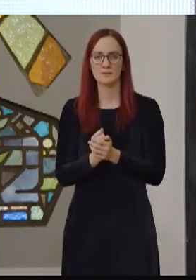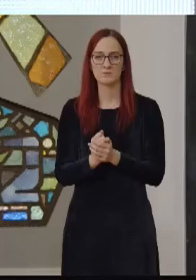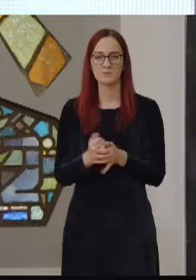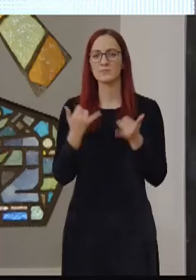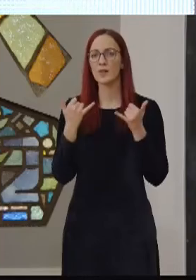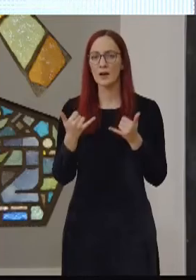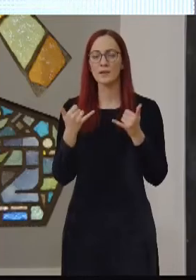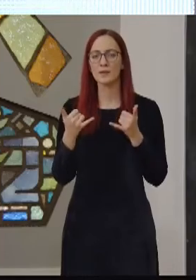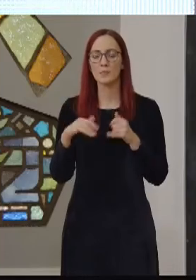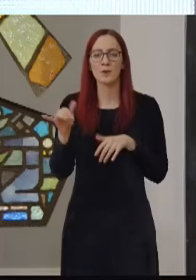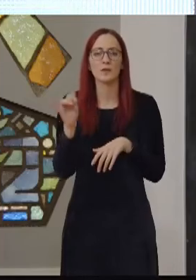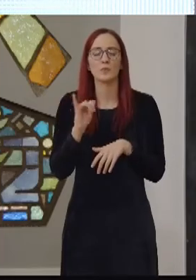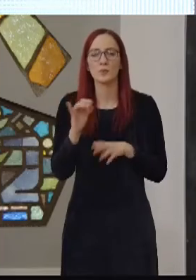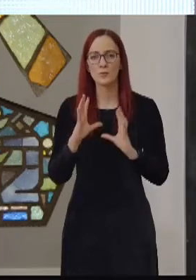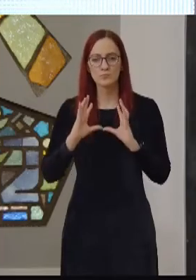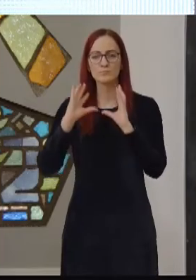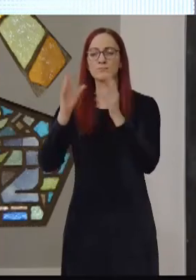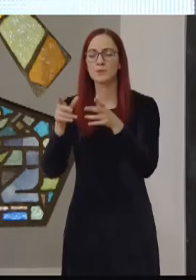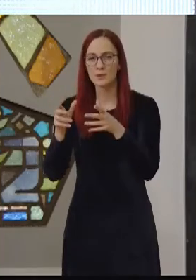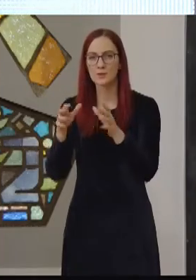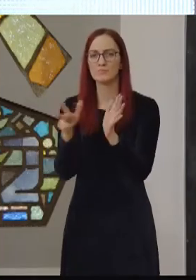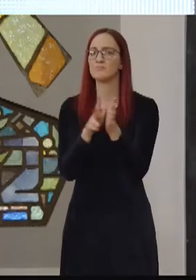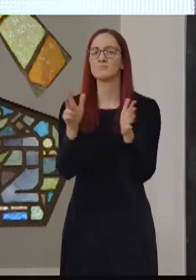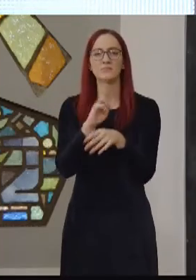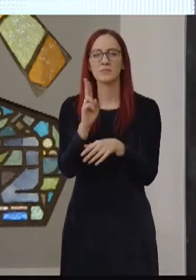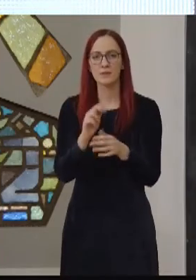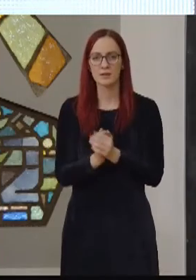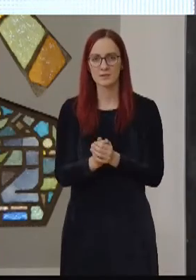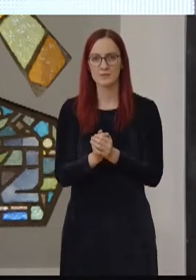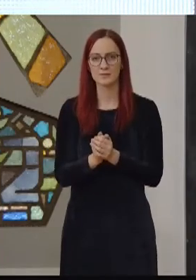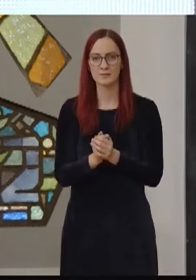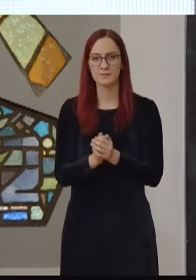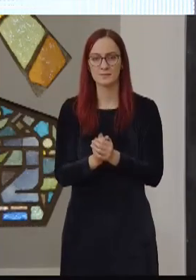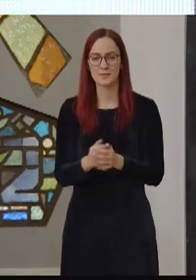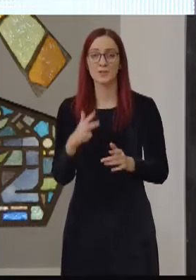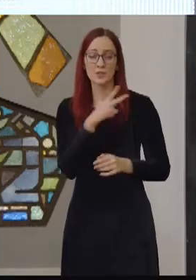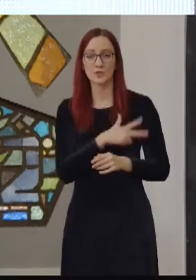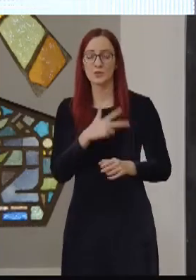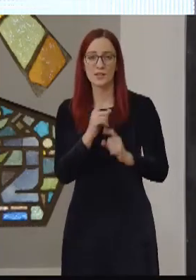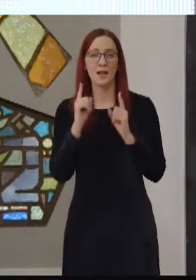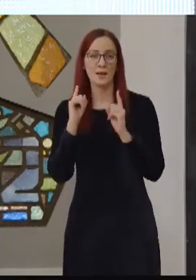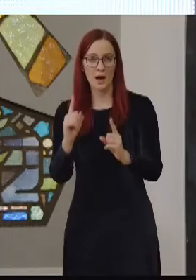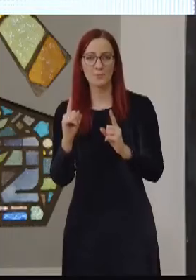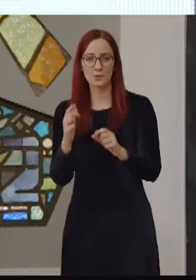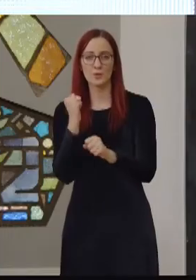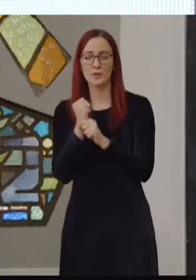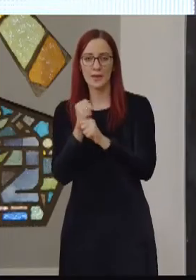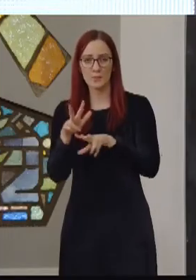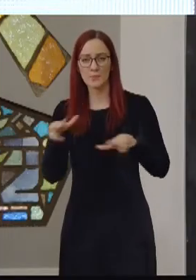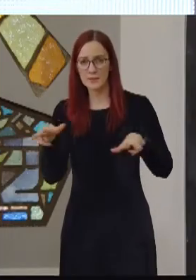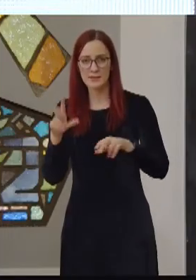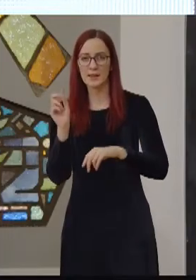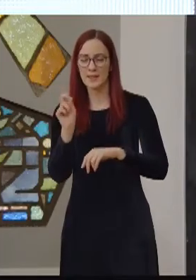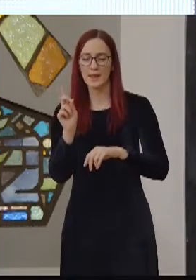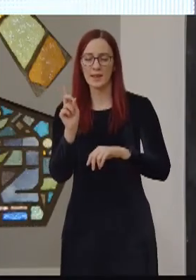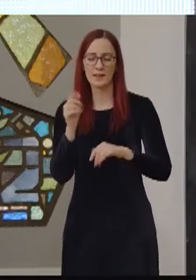Margarita Jankauskaitė. The ball is actually in the hands of the parliament. The